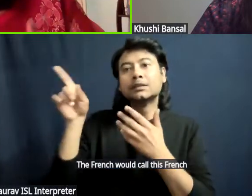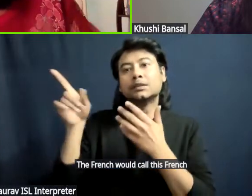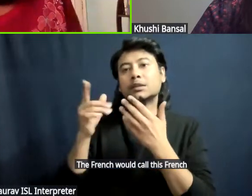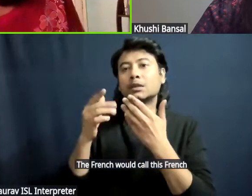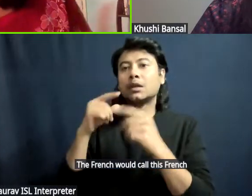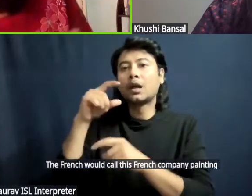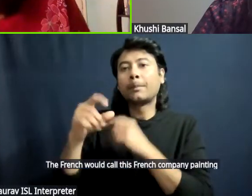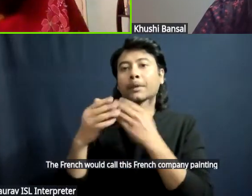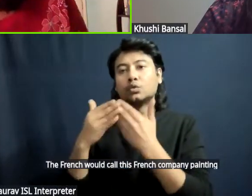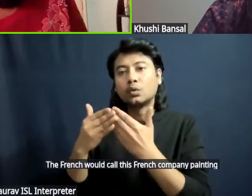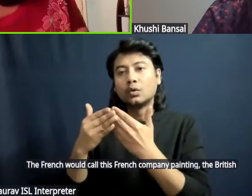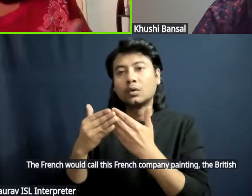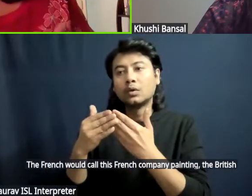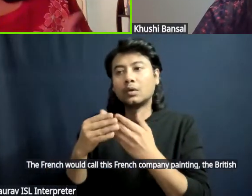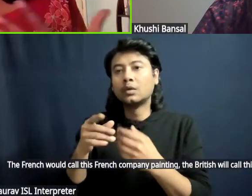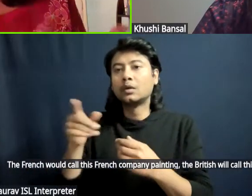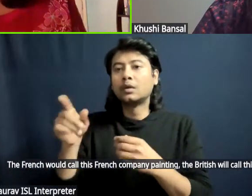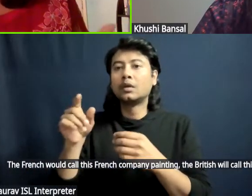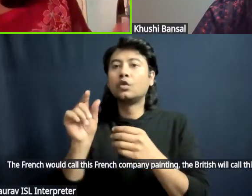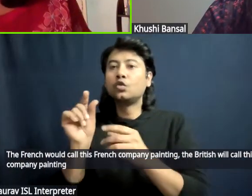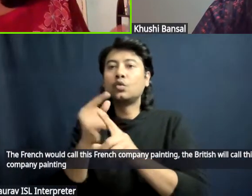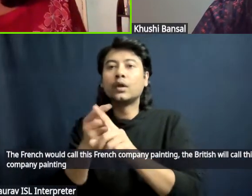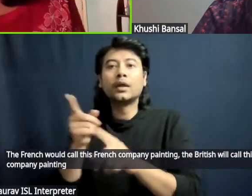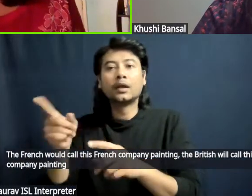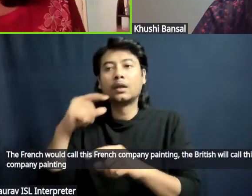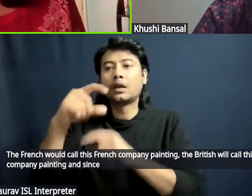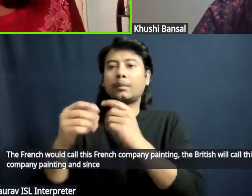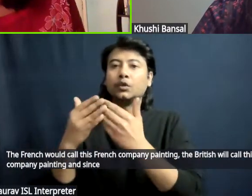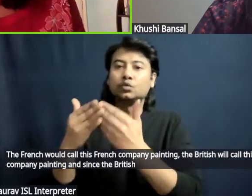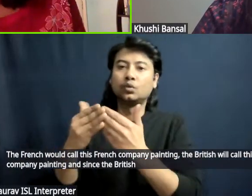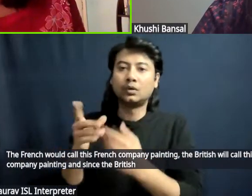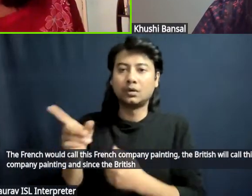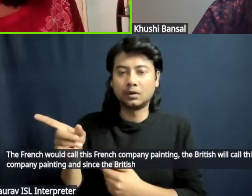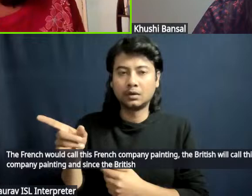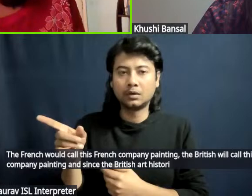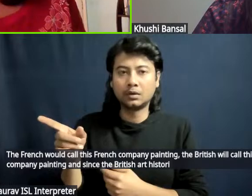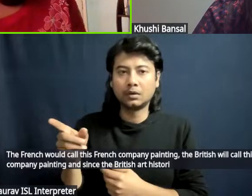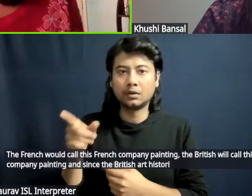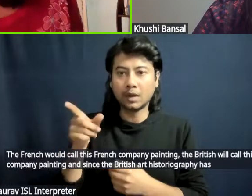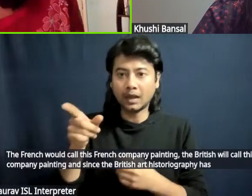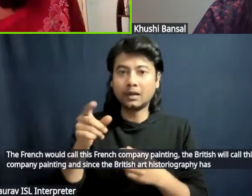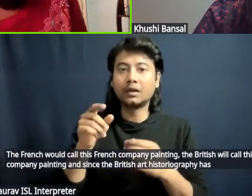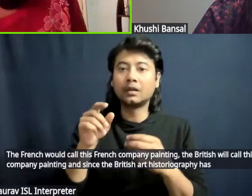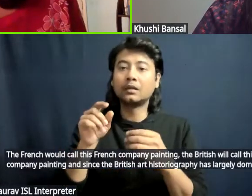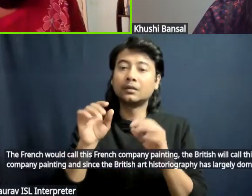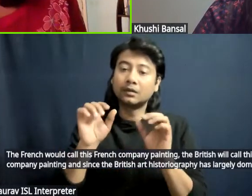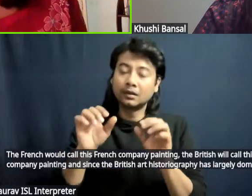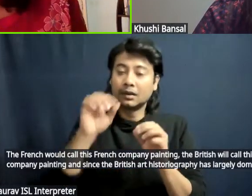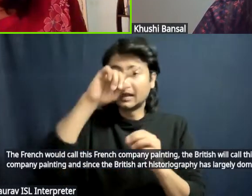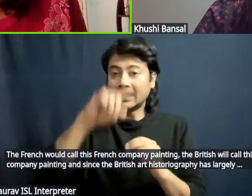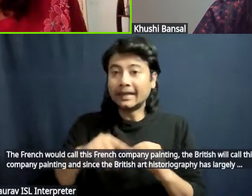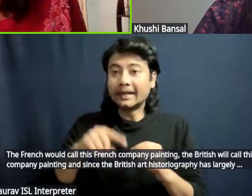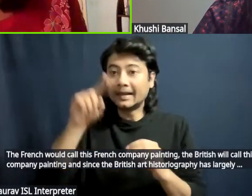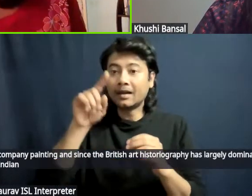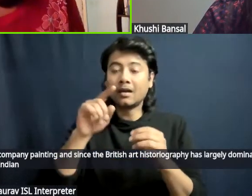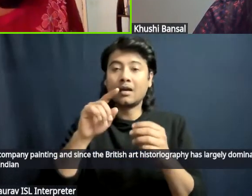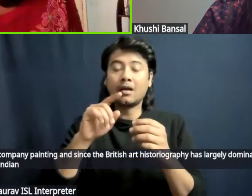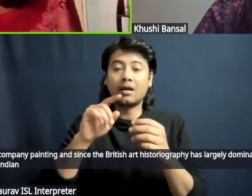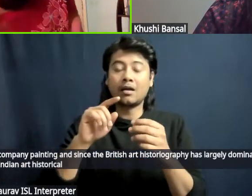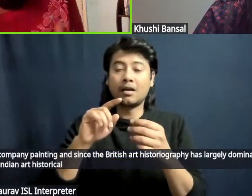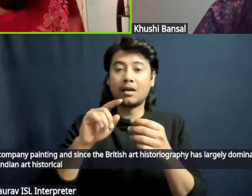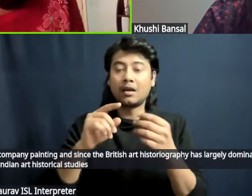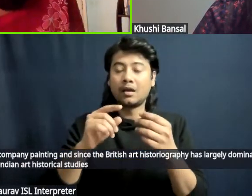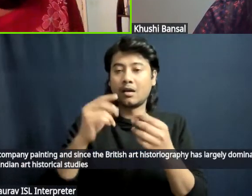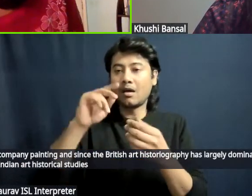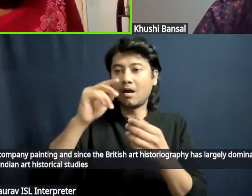the British will call this company painting. And since the British art historiography has largely dominated Indian art historical studies,